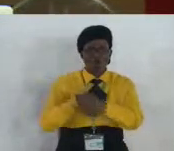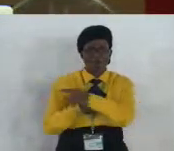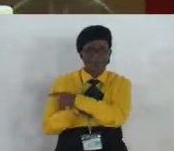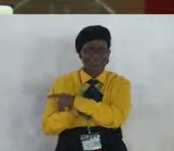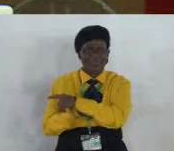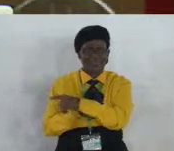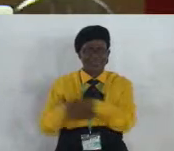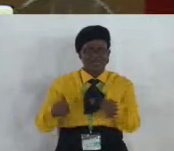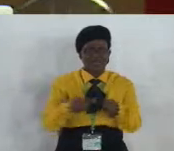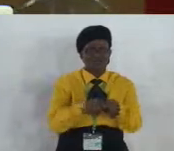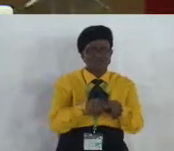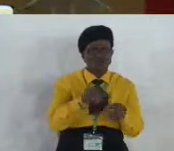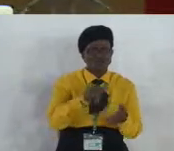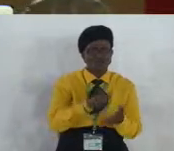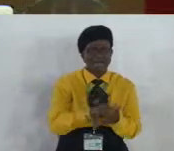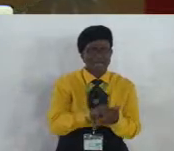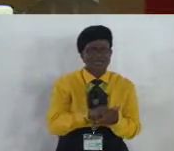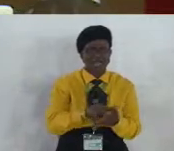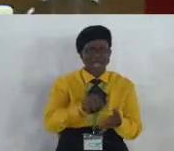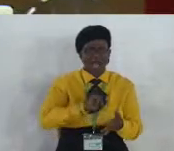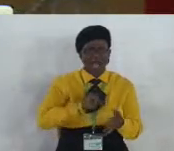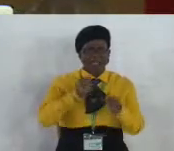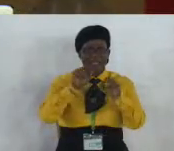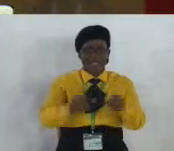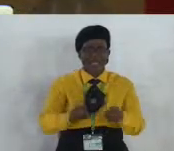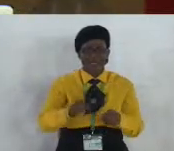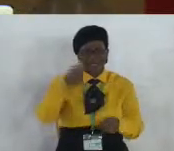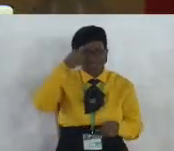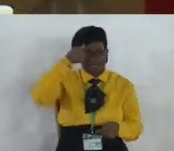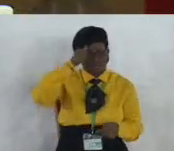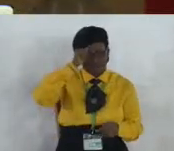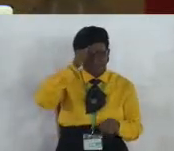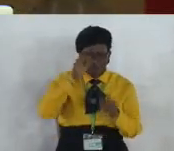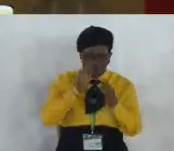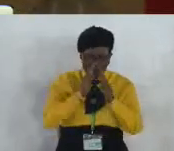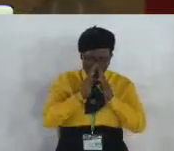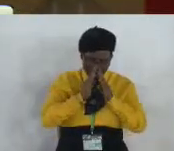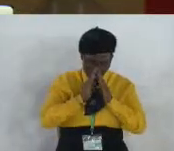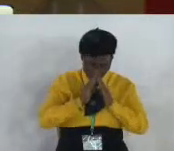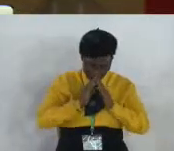so that I can remain cool and calm.